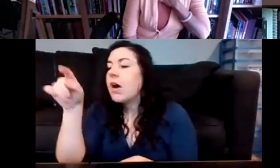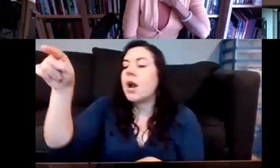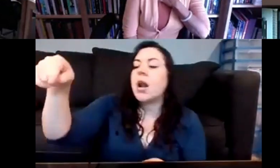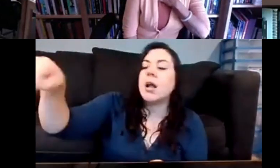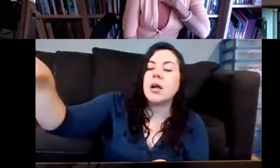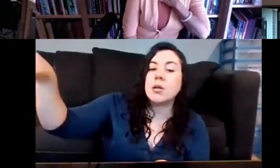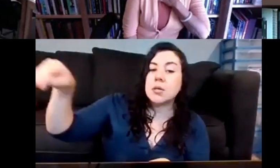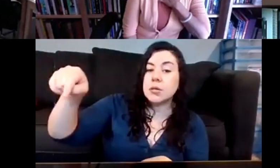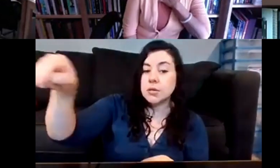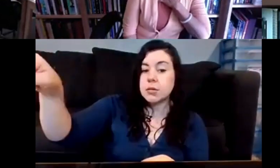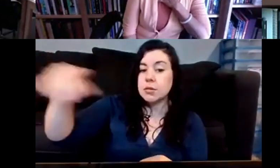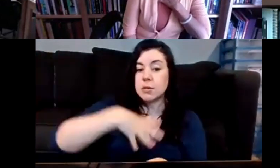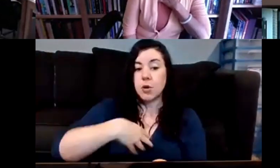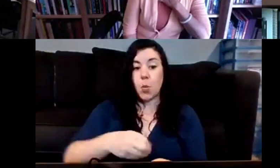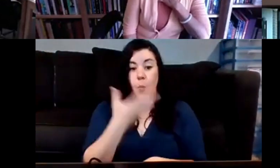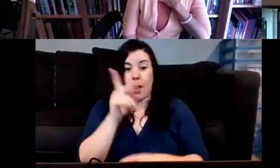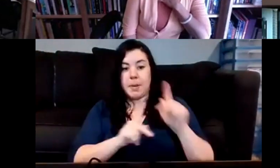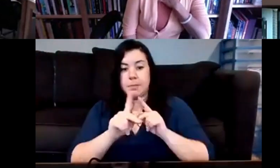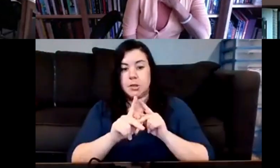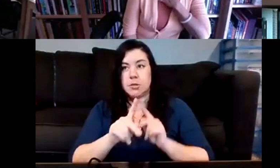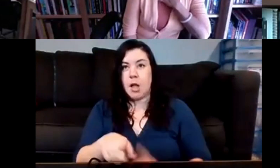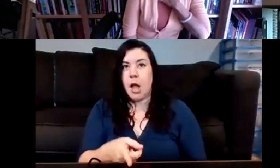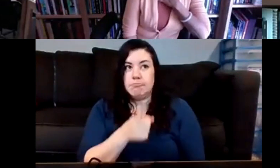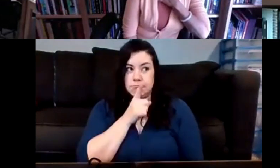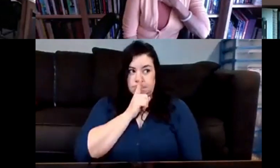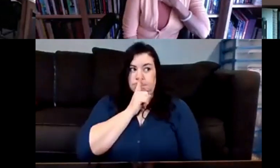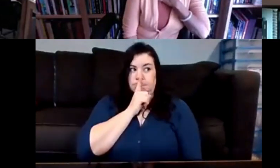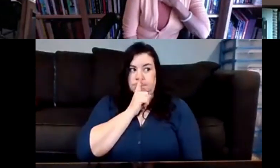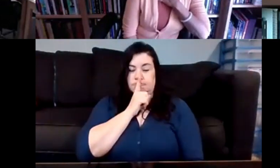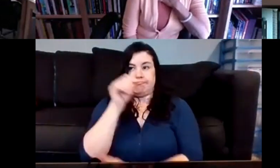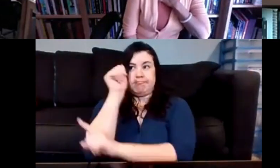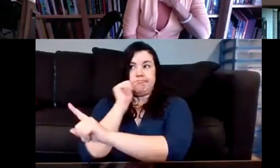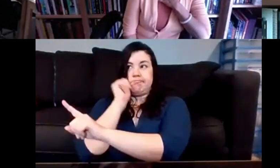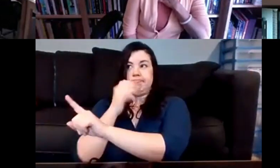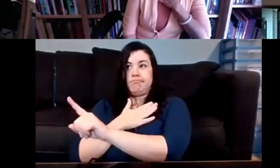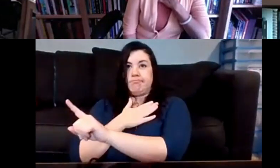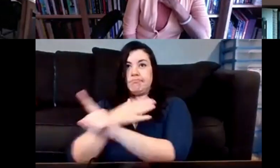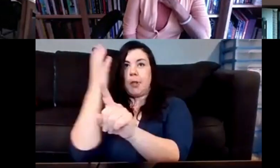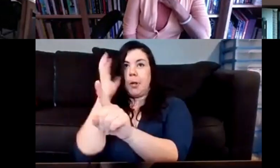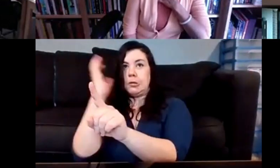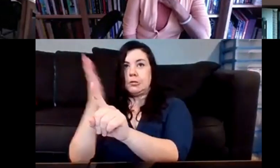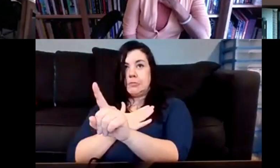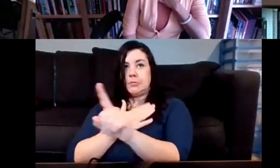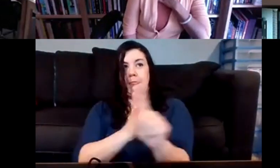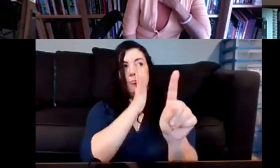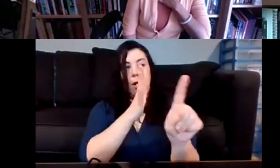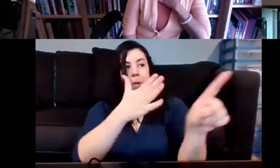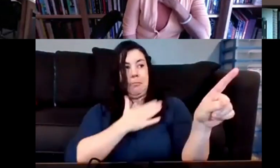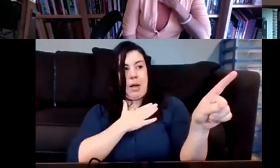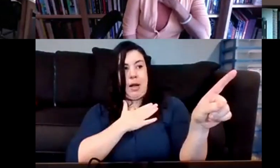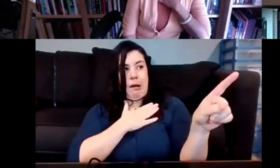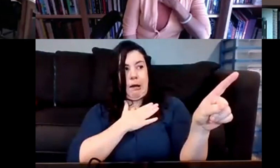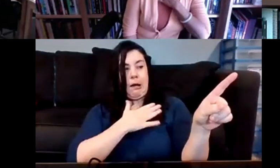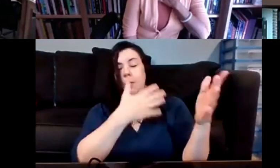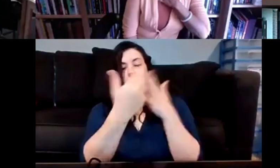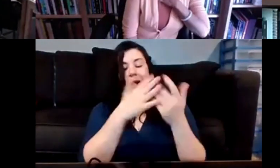know, white people have been very quiet about their aunts, cousins, uncles, sisters, brothers, grandmothers who are in those photographs.